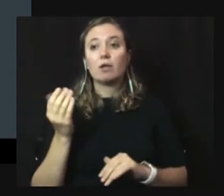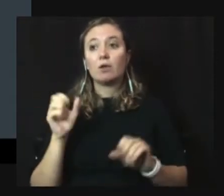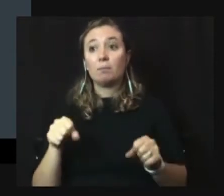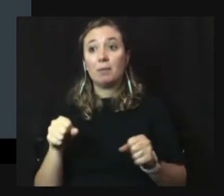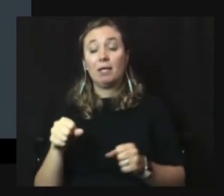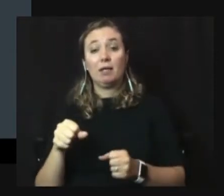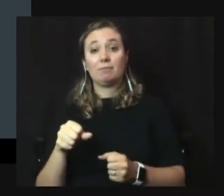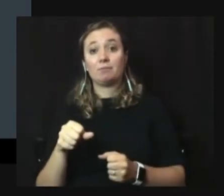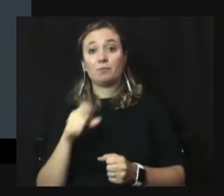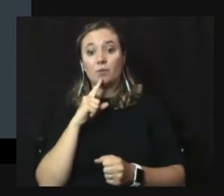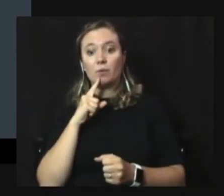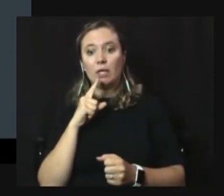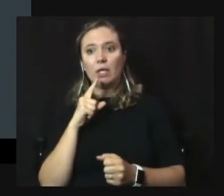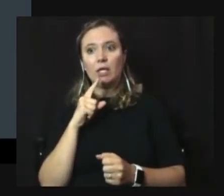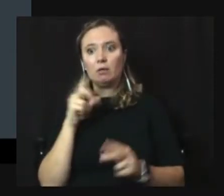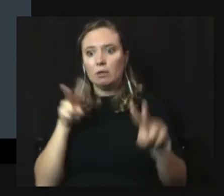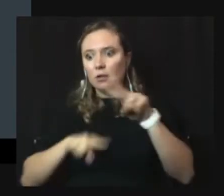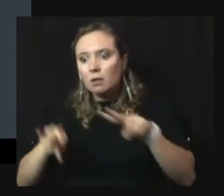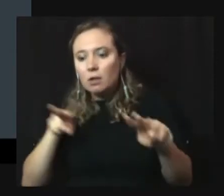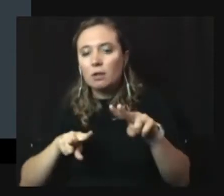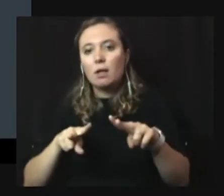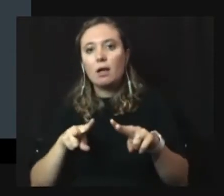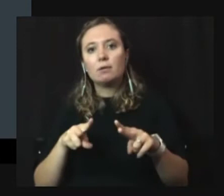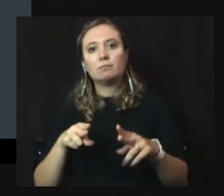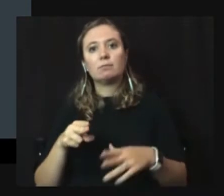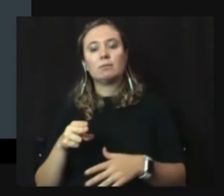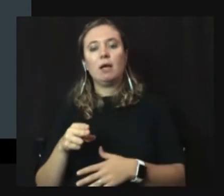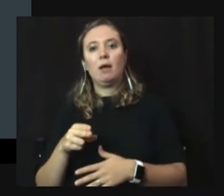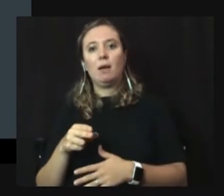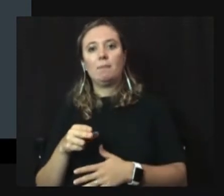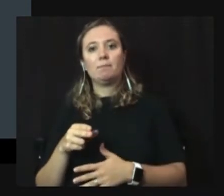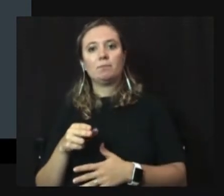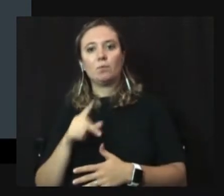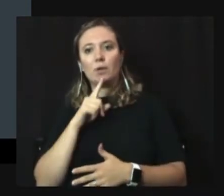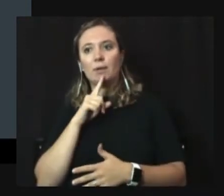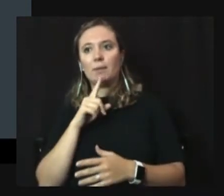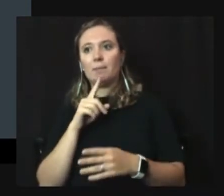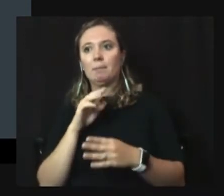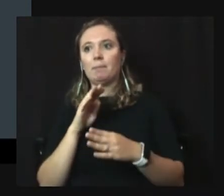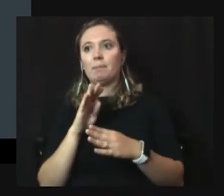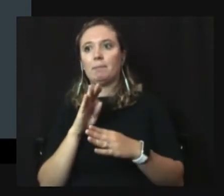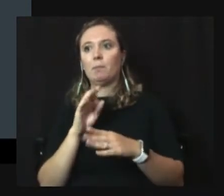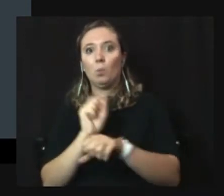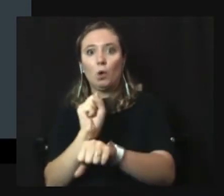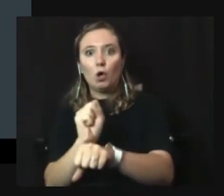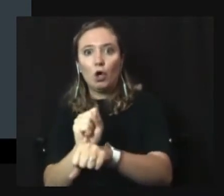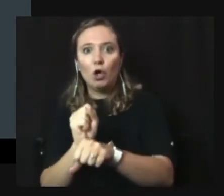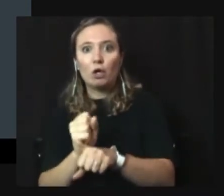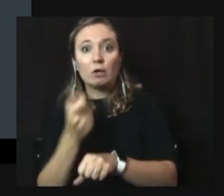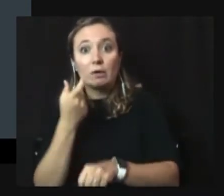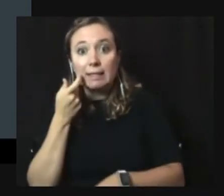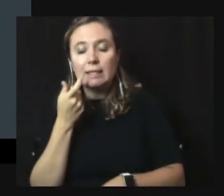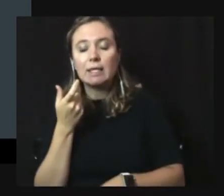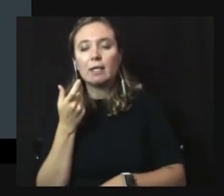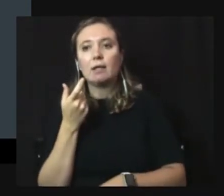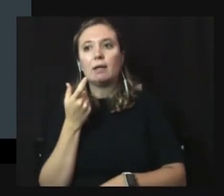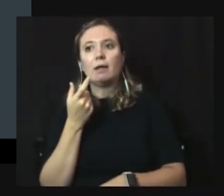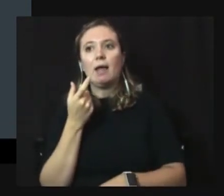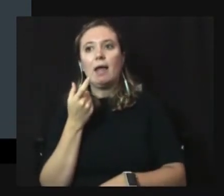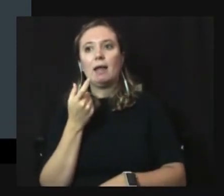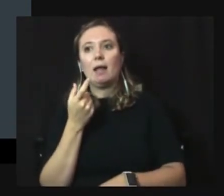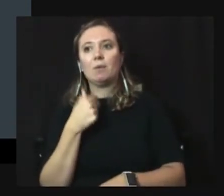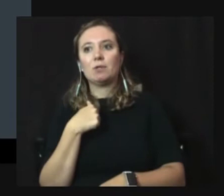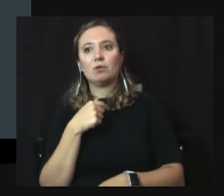workaholic tendencies. I was reading this with my son today, and he literally said, "Oh, there's you, mom." Because I